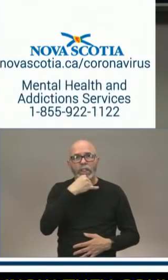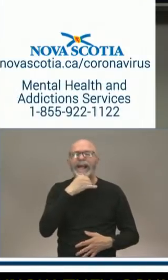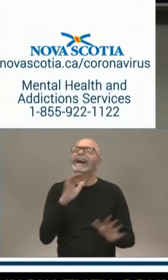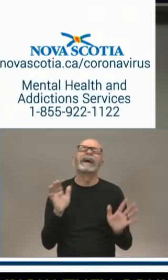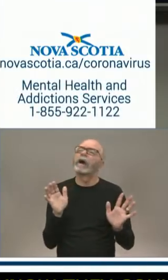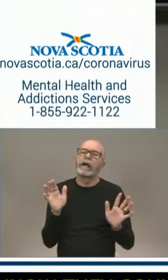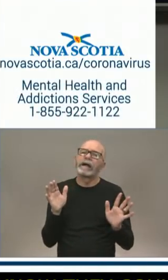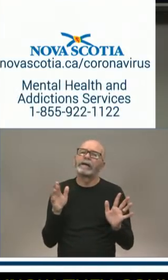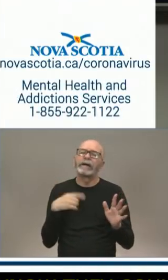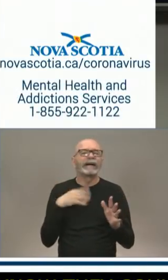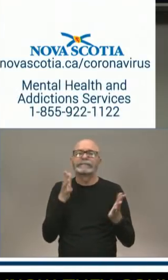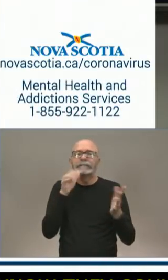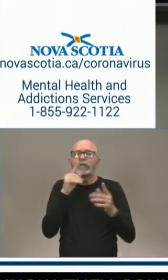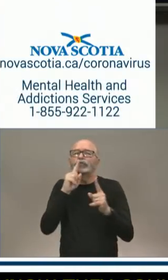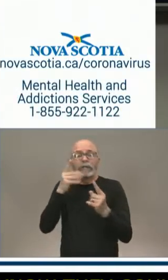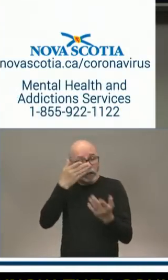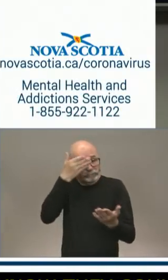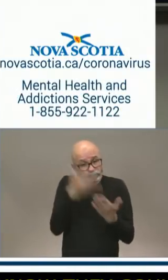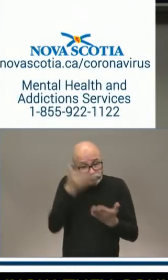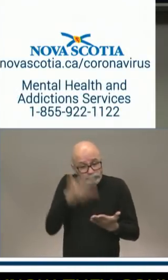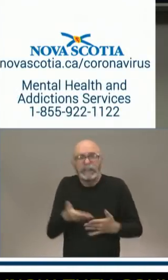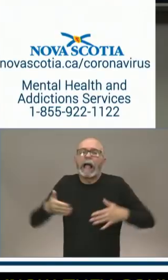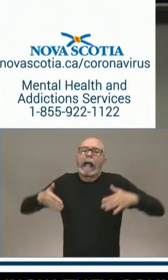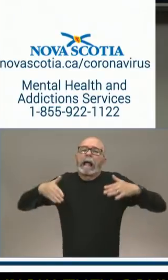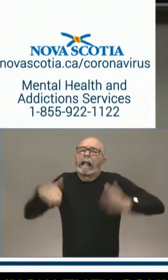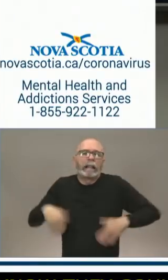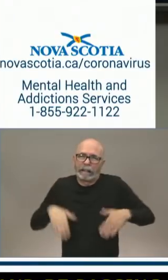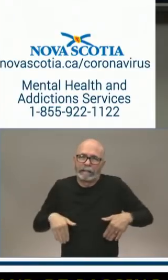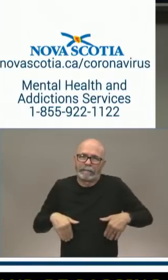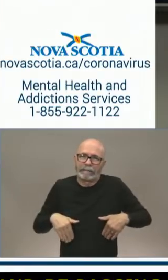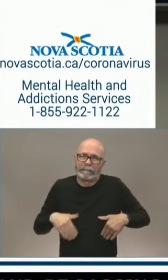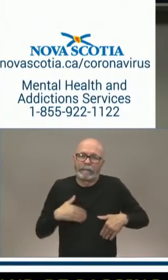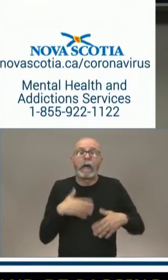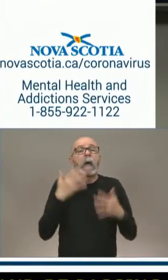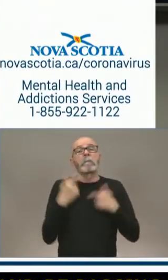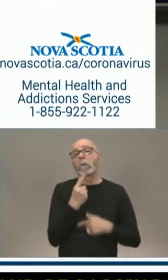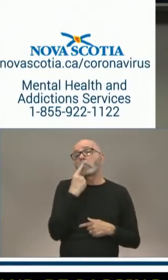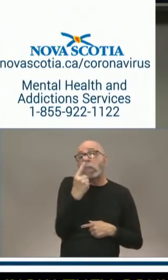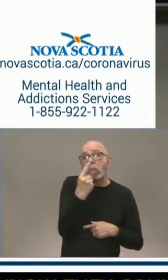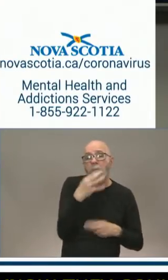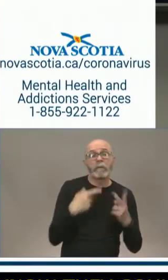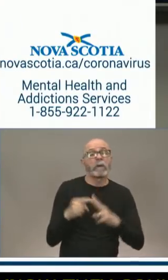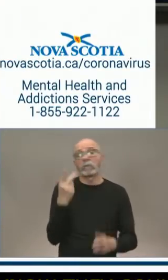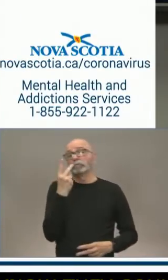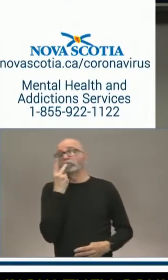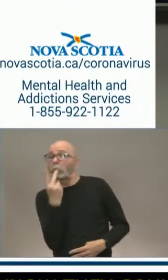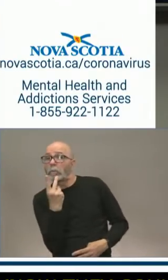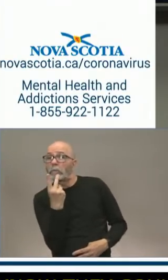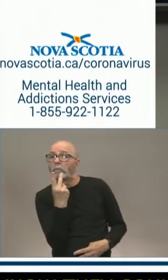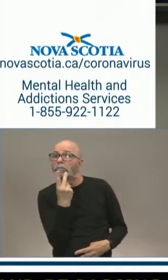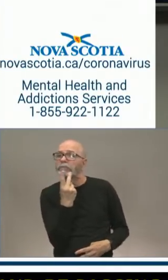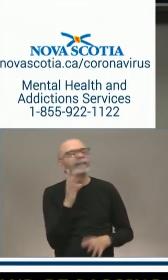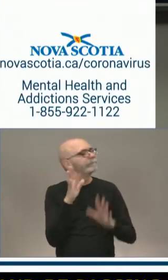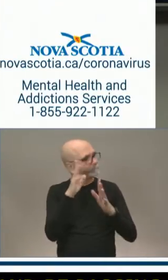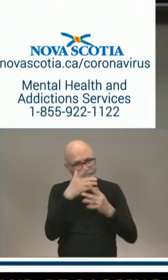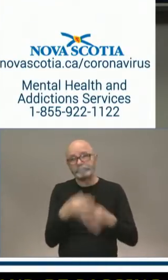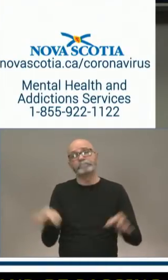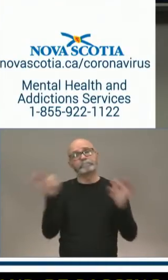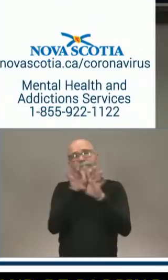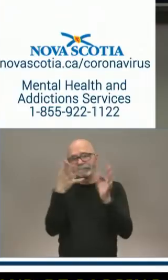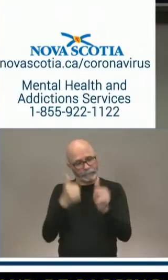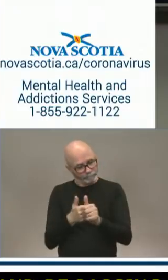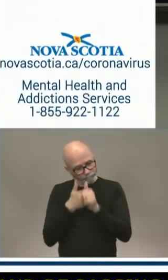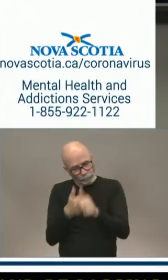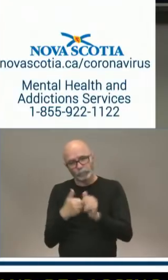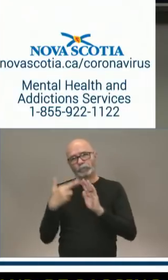they're immunized with 1 or 2 doses, still have to follow all the COVID protocols. We still have to